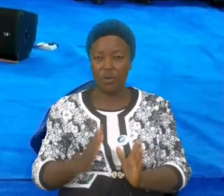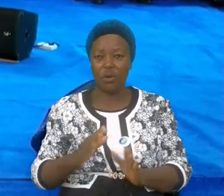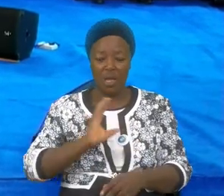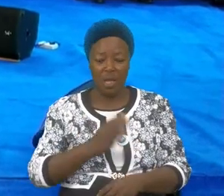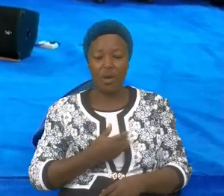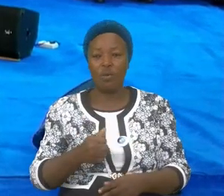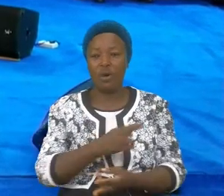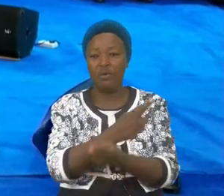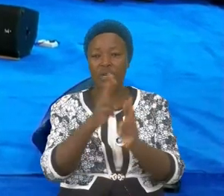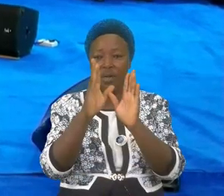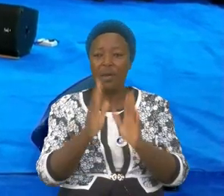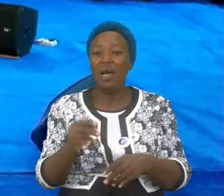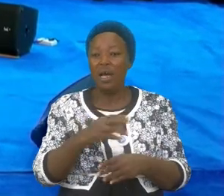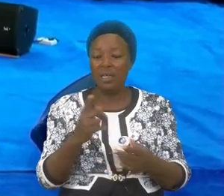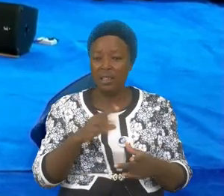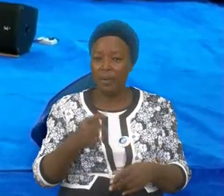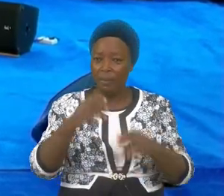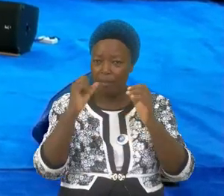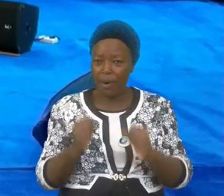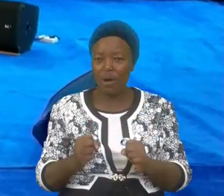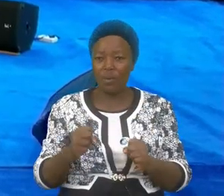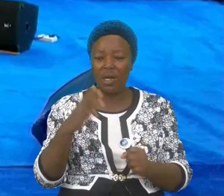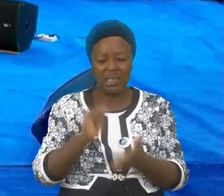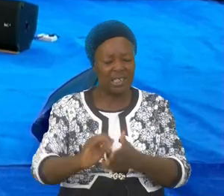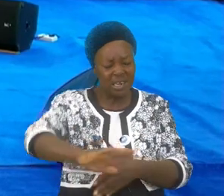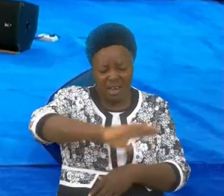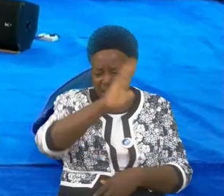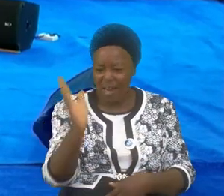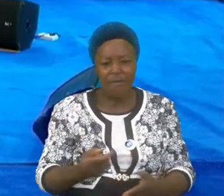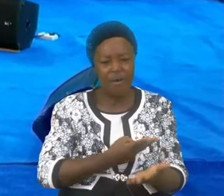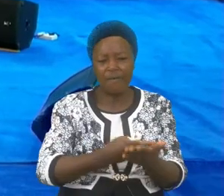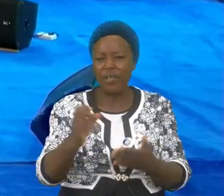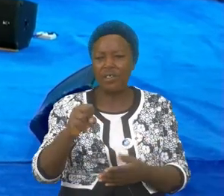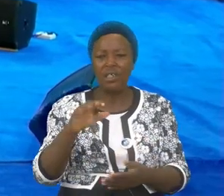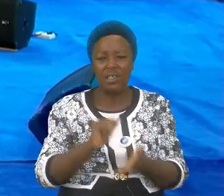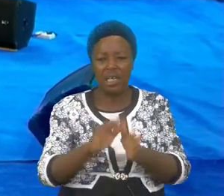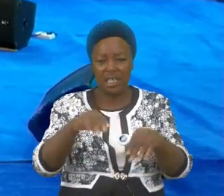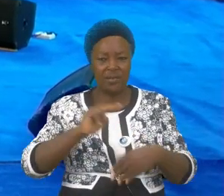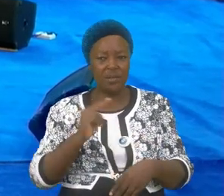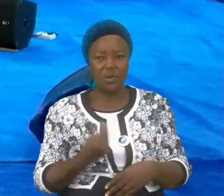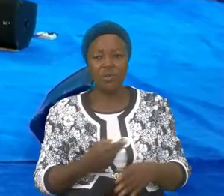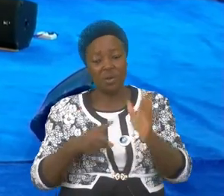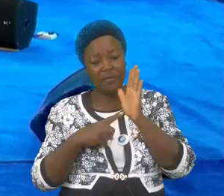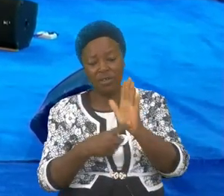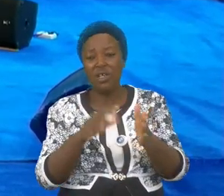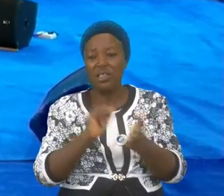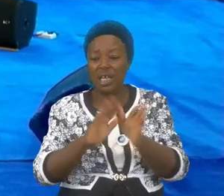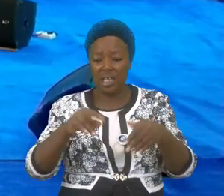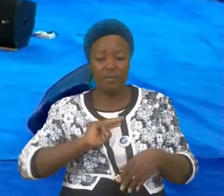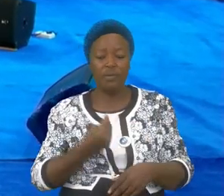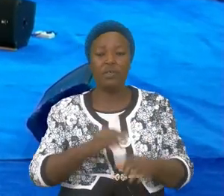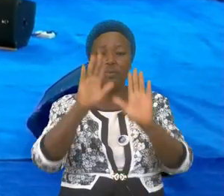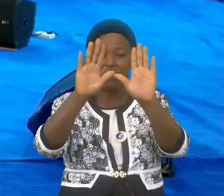fails, that gives us revelation, that gives us miracles, that manifests his power, and